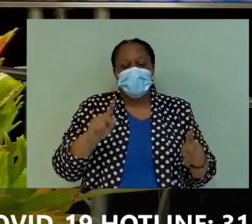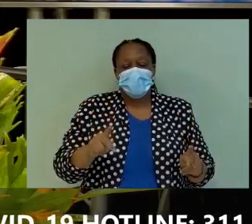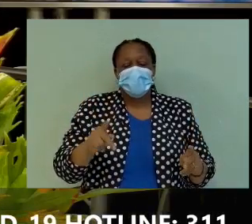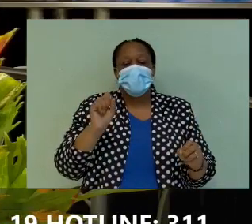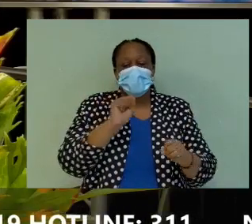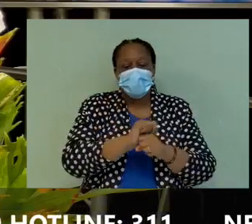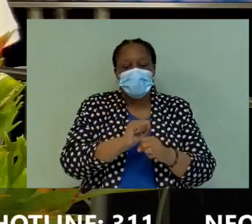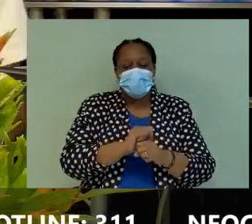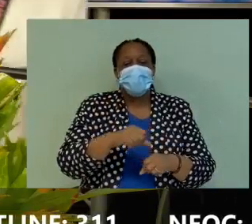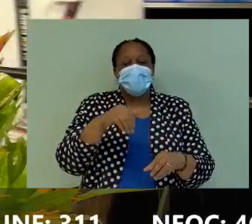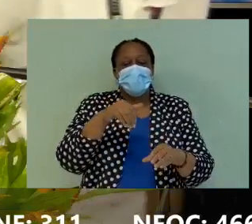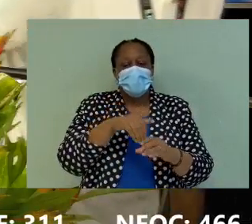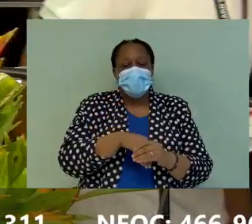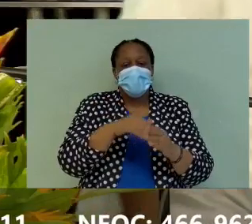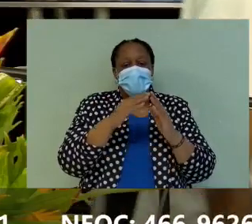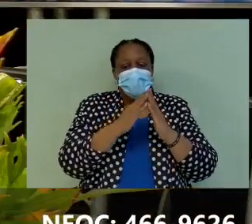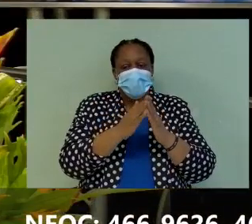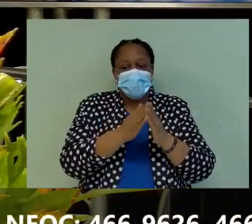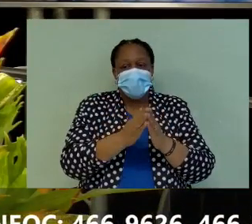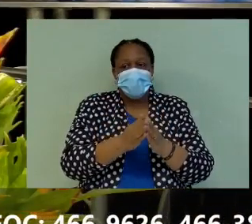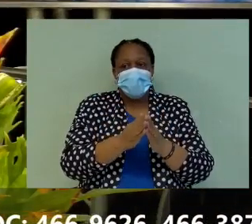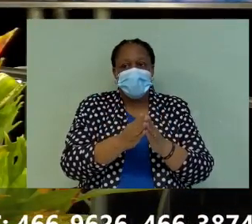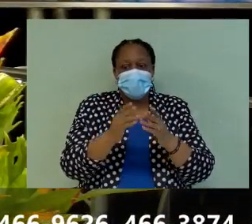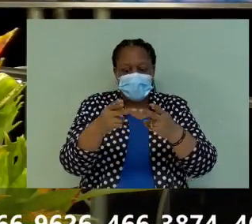the ferries.